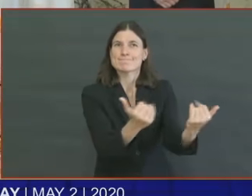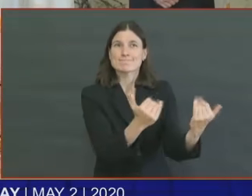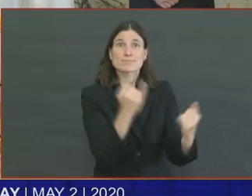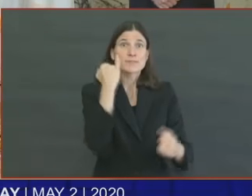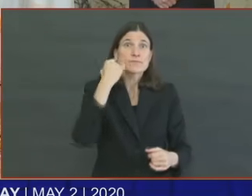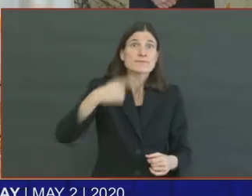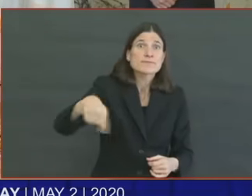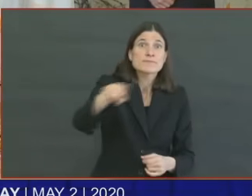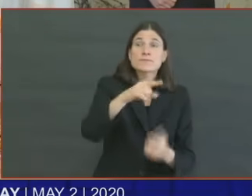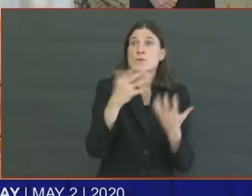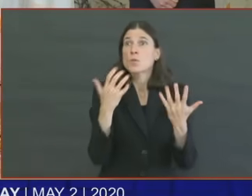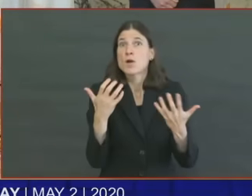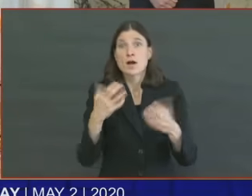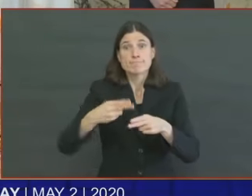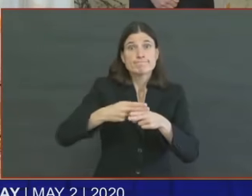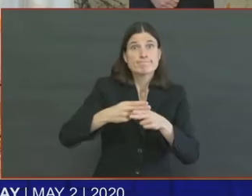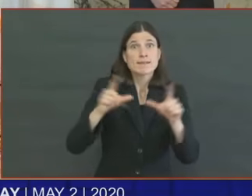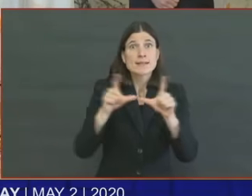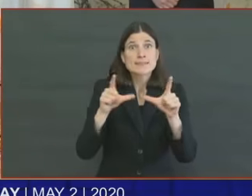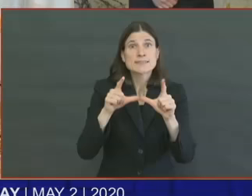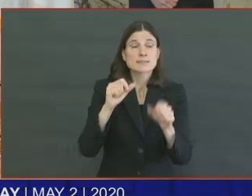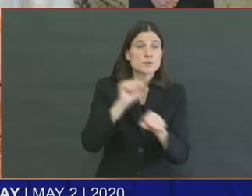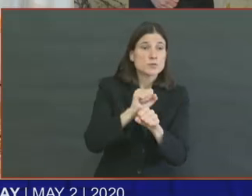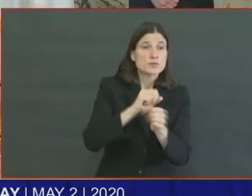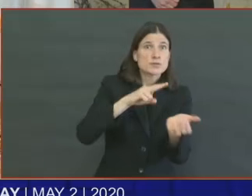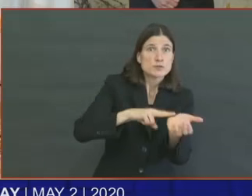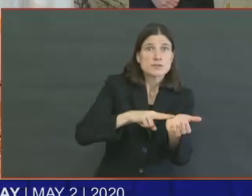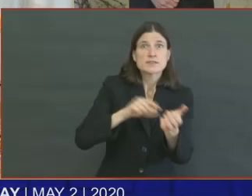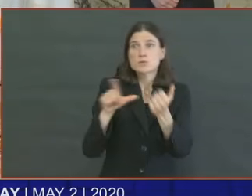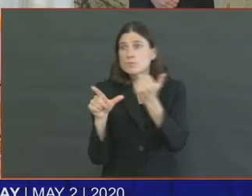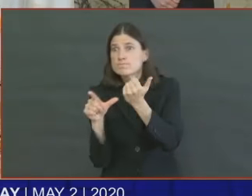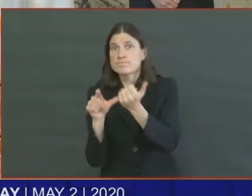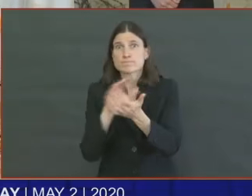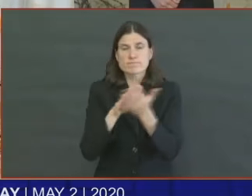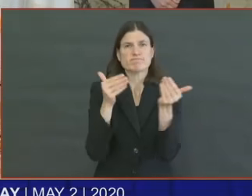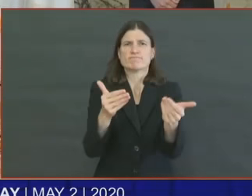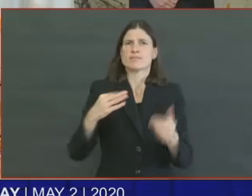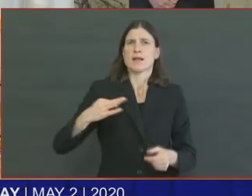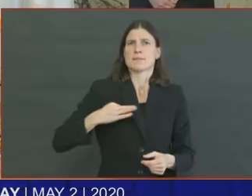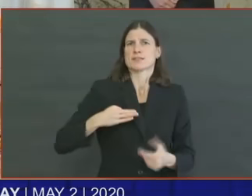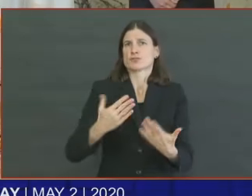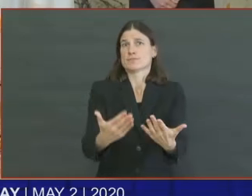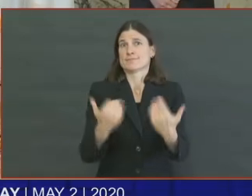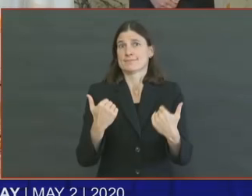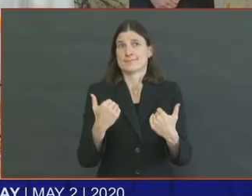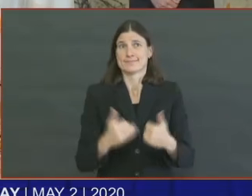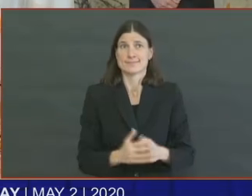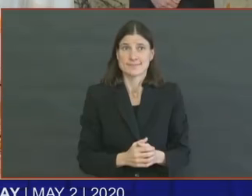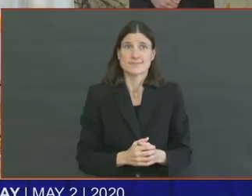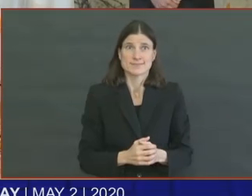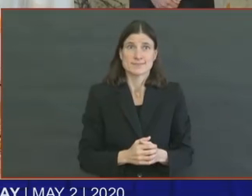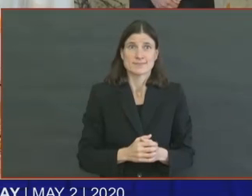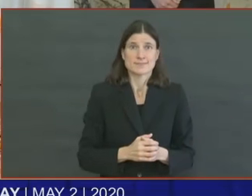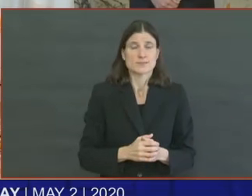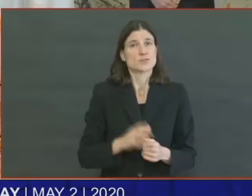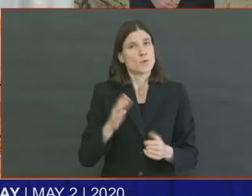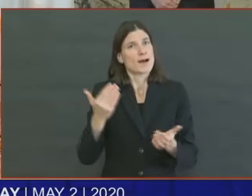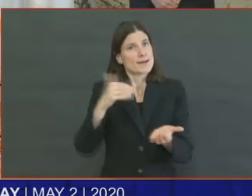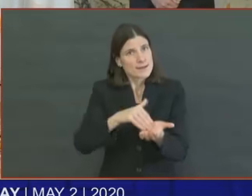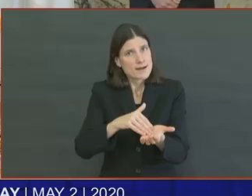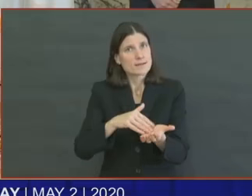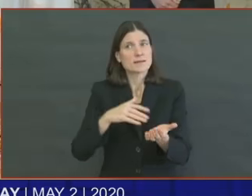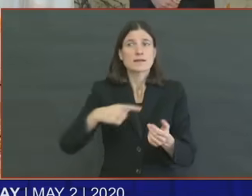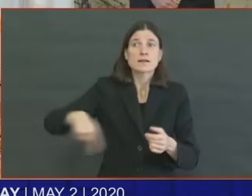can get you into the nursing facilities, the congregate living settings, that residents will benefit from